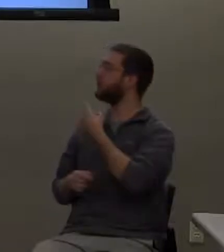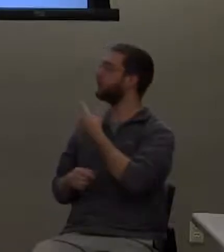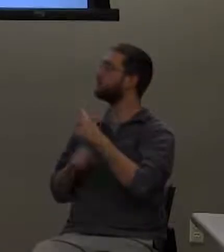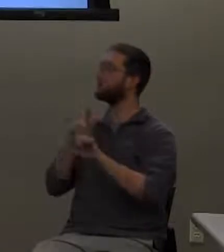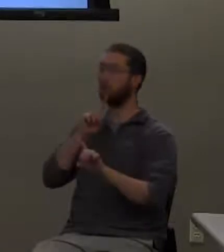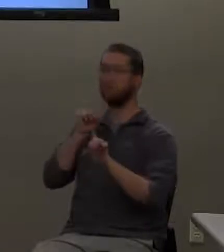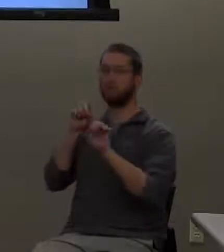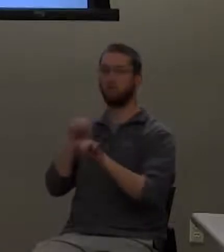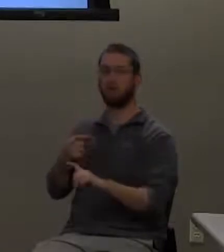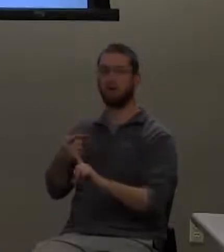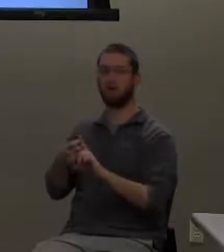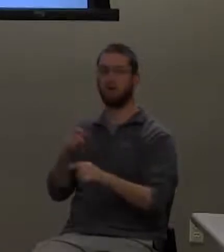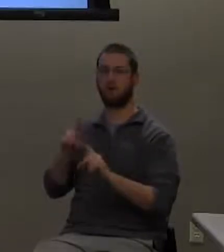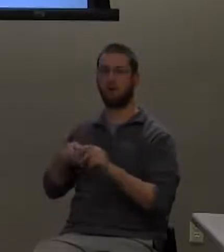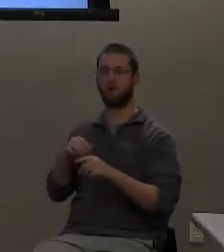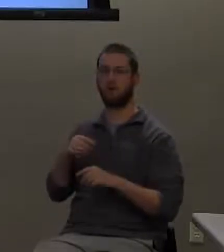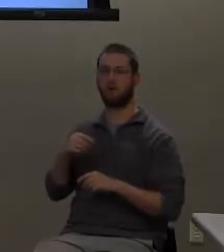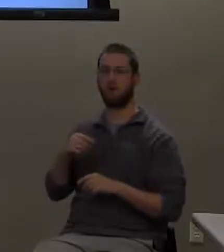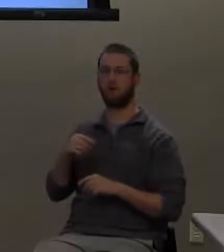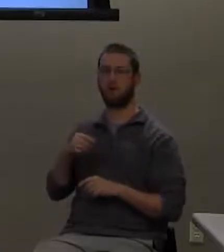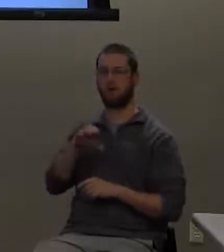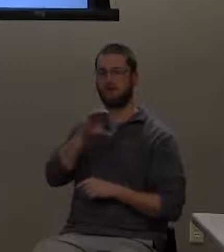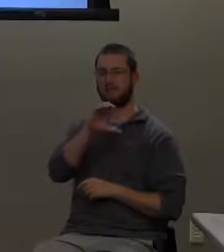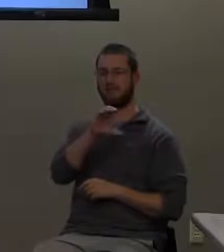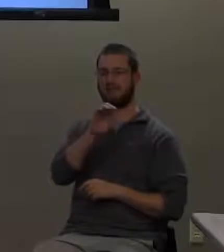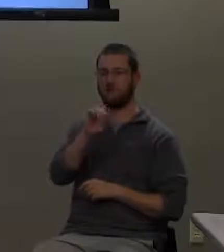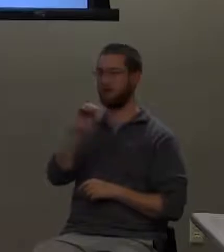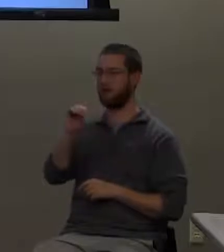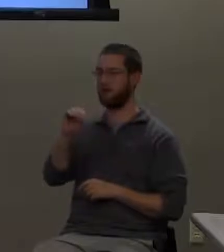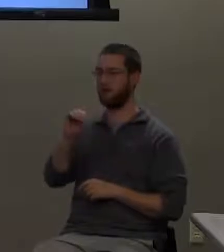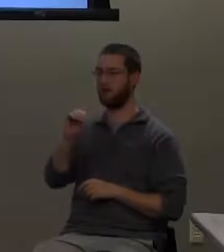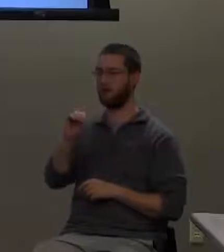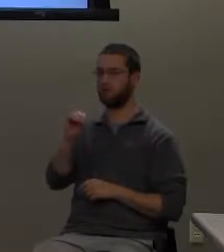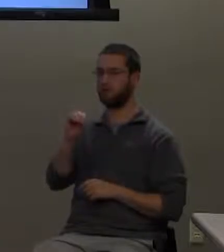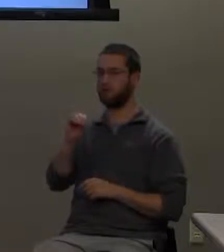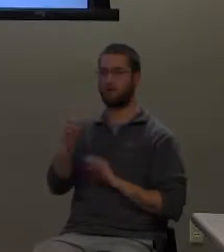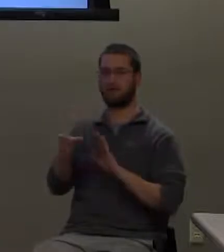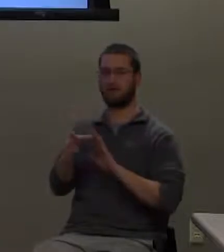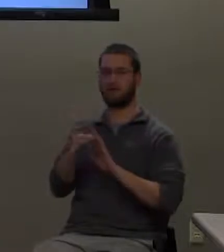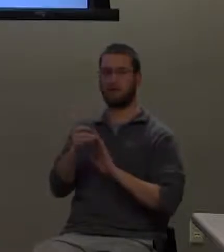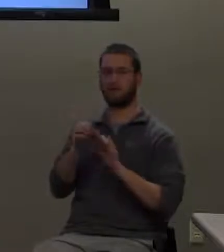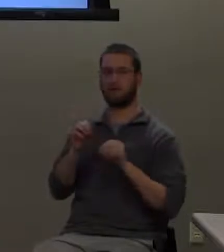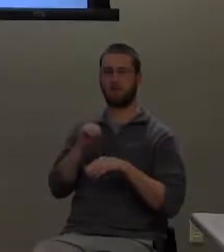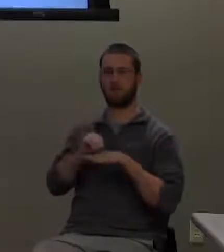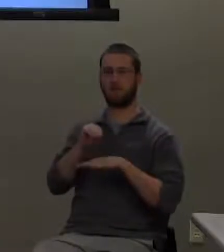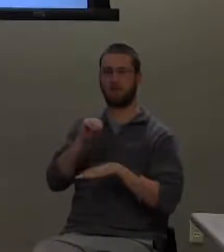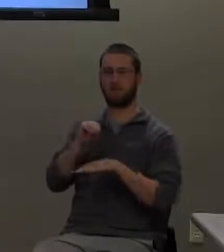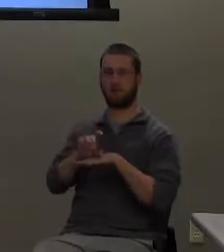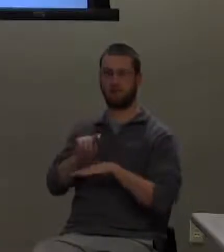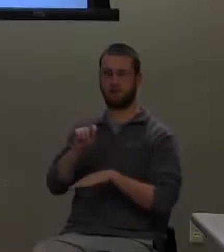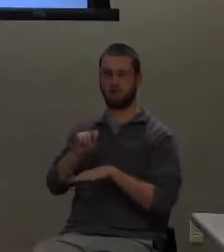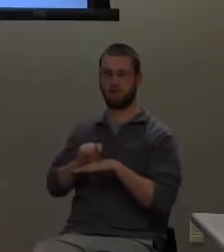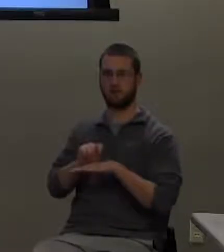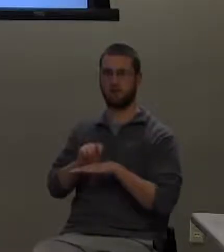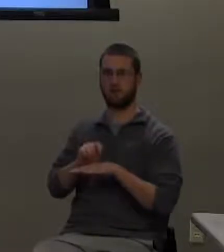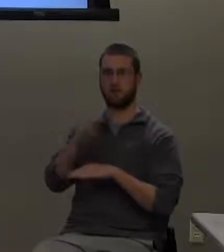from the folks, the corporate executives and the site selection consultants that they interview. I can't begin to tell you why it has gotten more important.